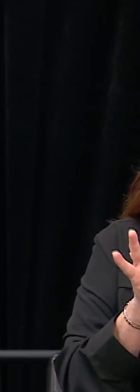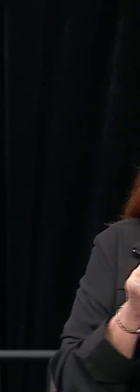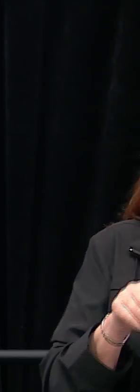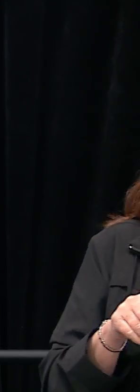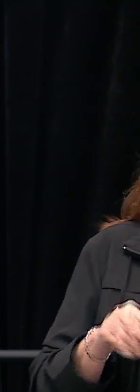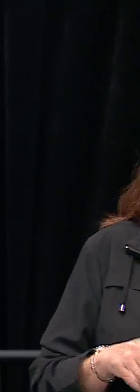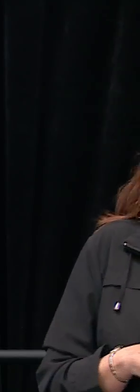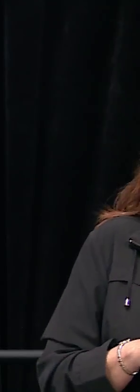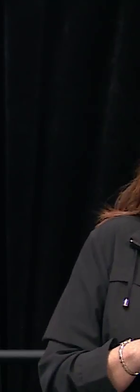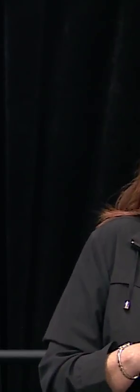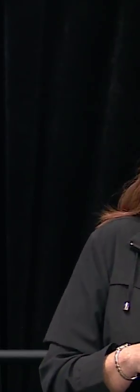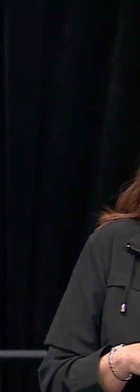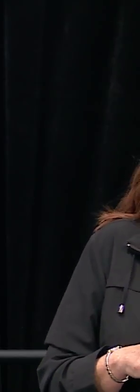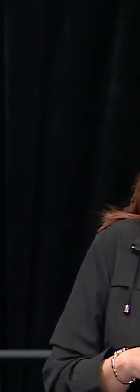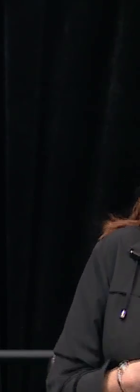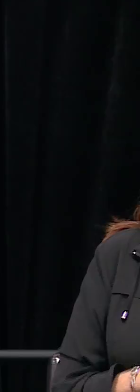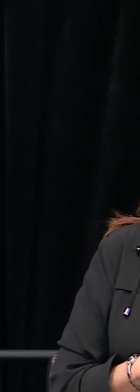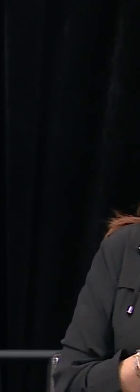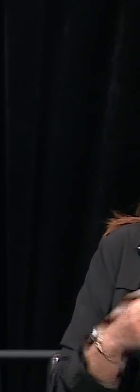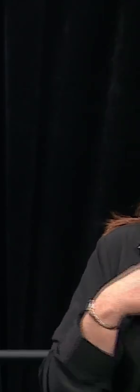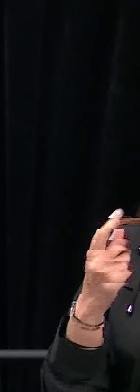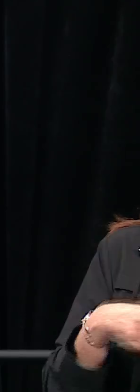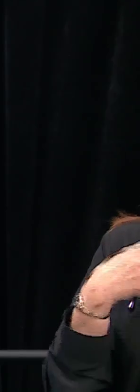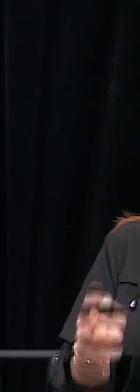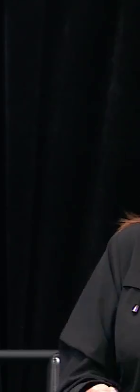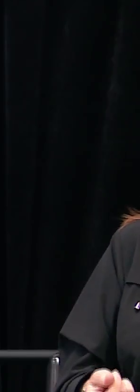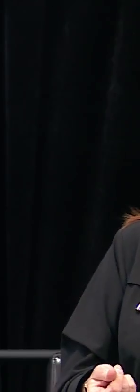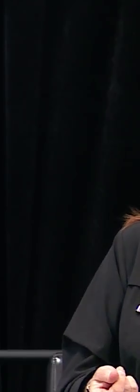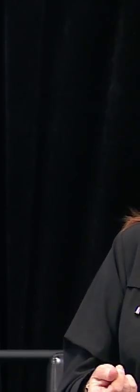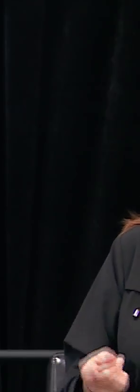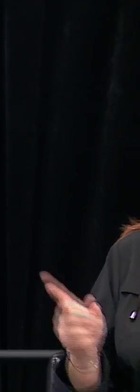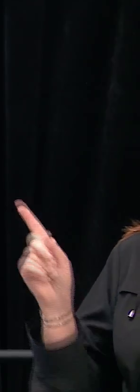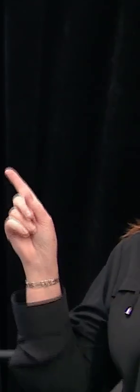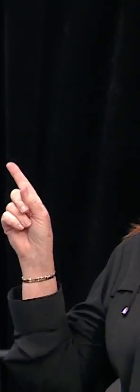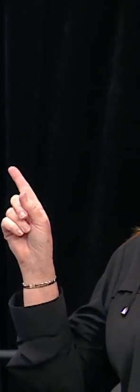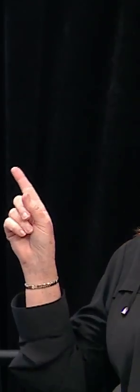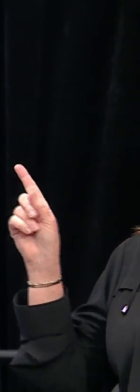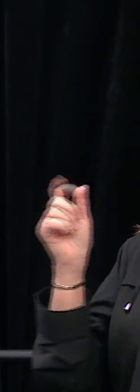in the United States, was always existing since the ADA.